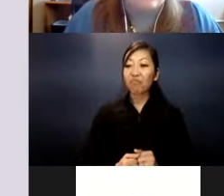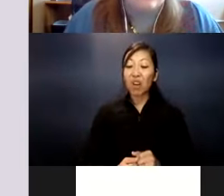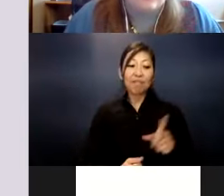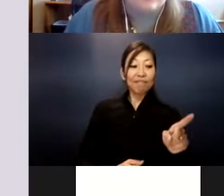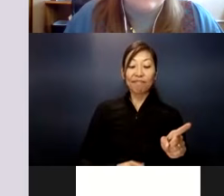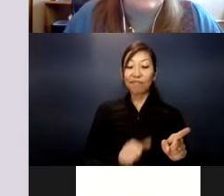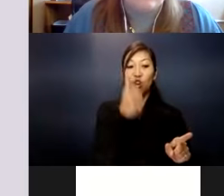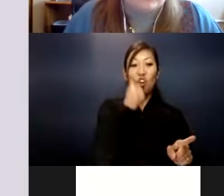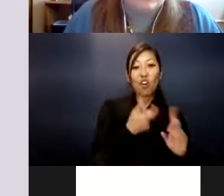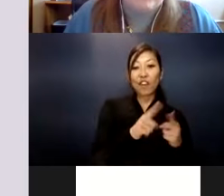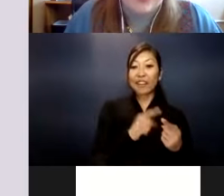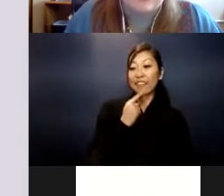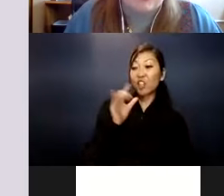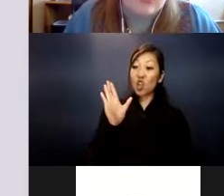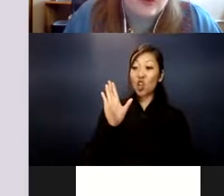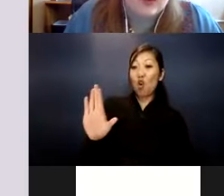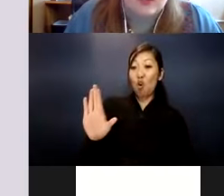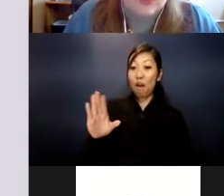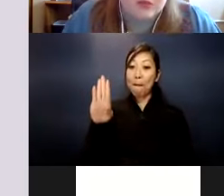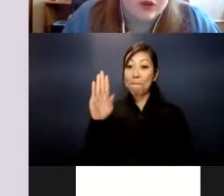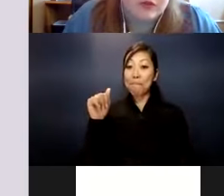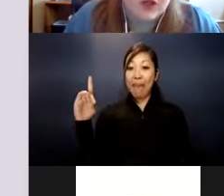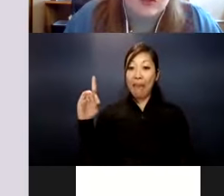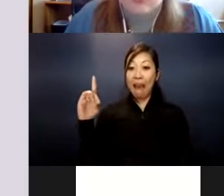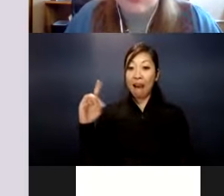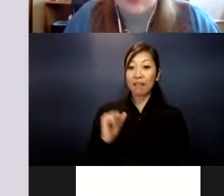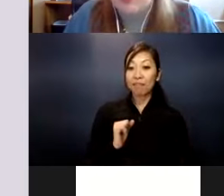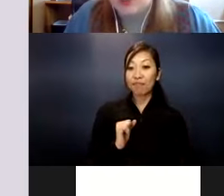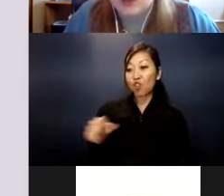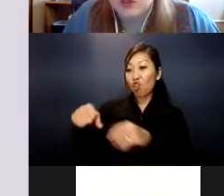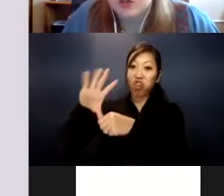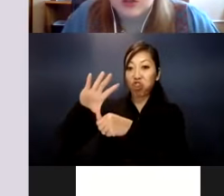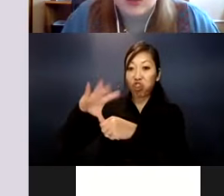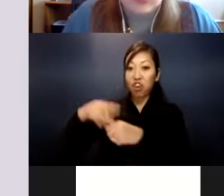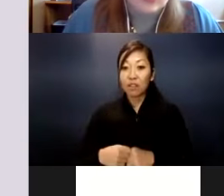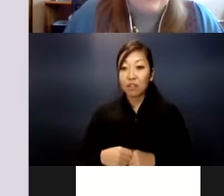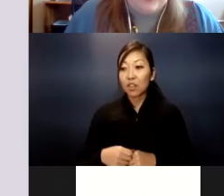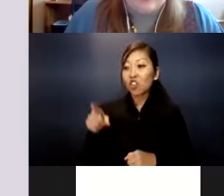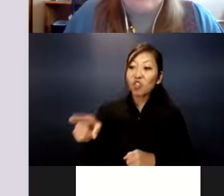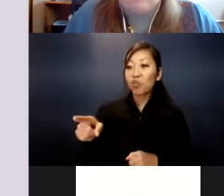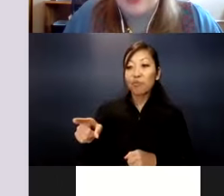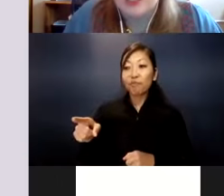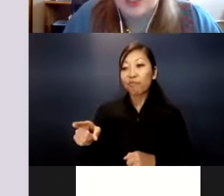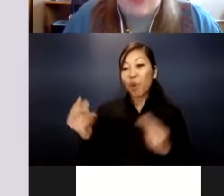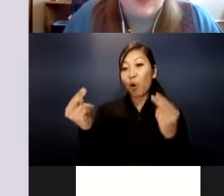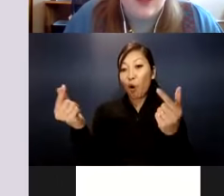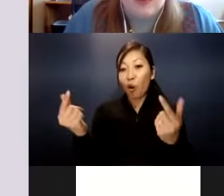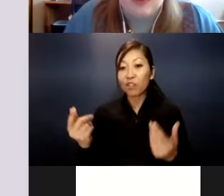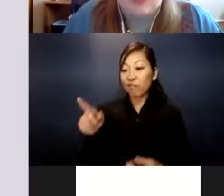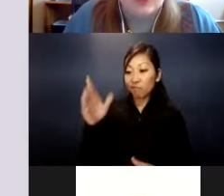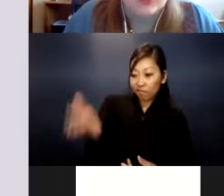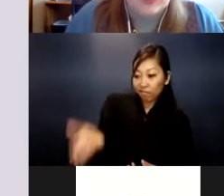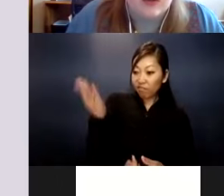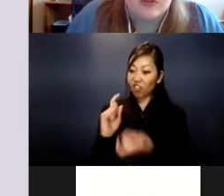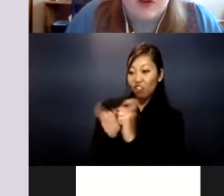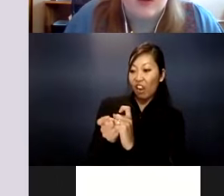"Oh, you're a bad person, you're a bad boyfriend," or like you should, I don't know, change everything,